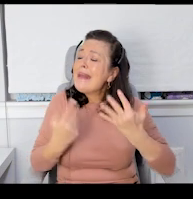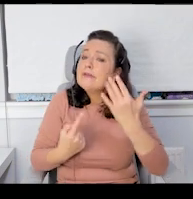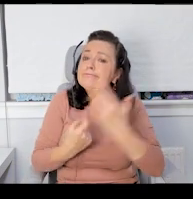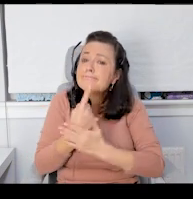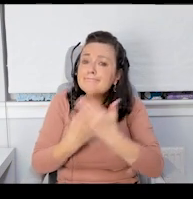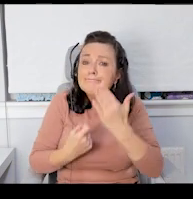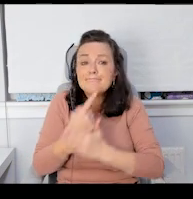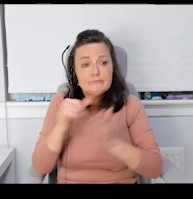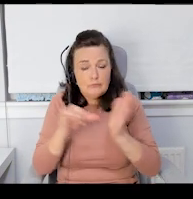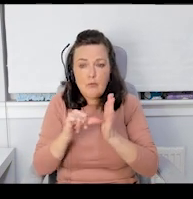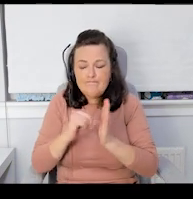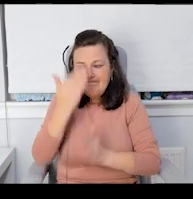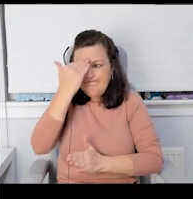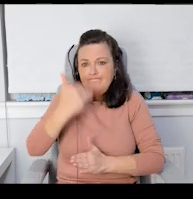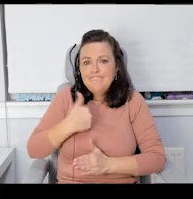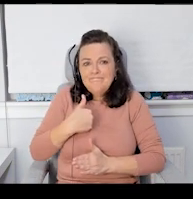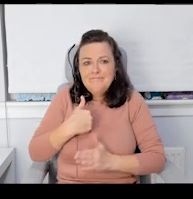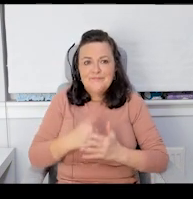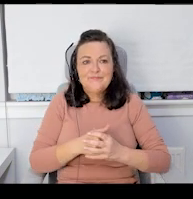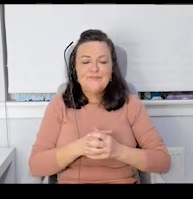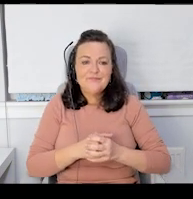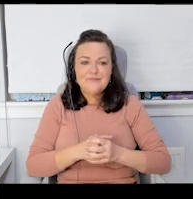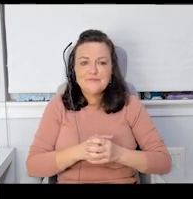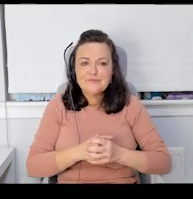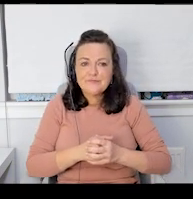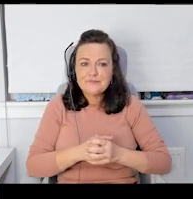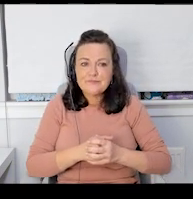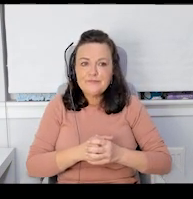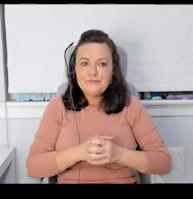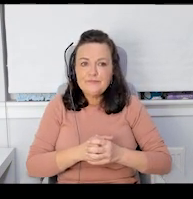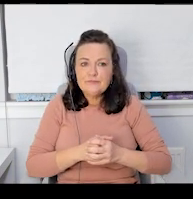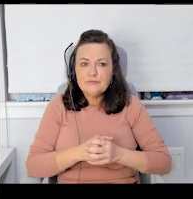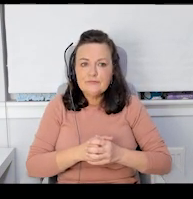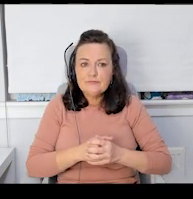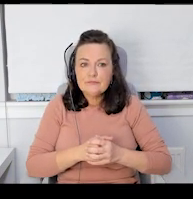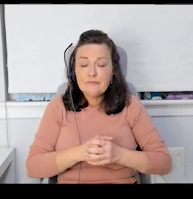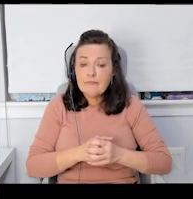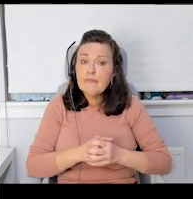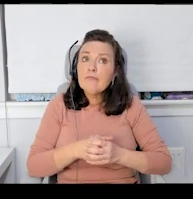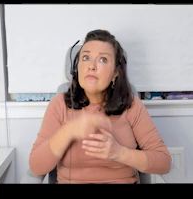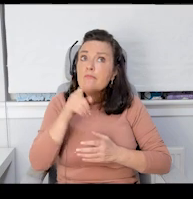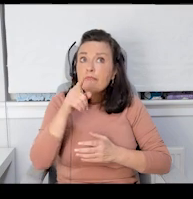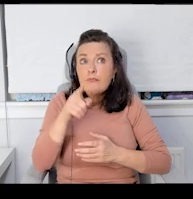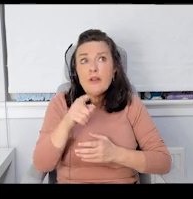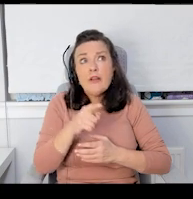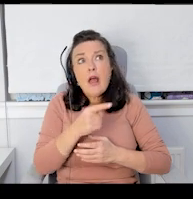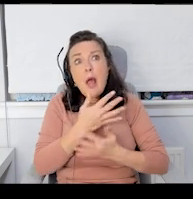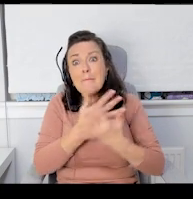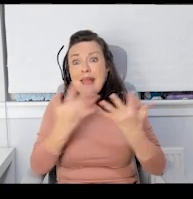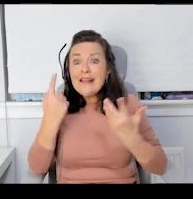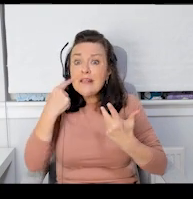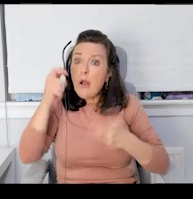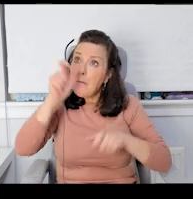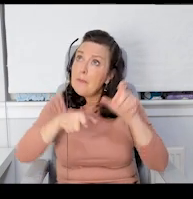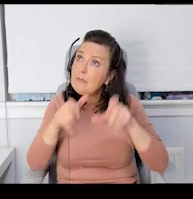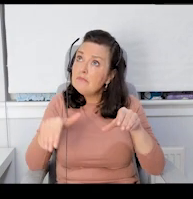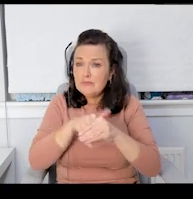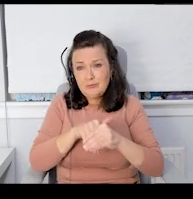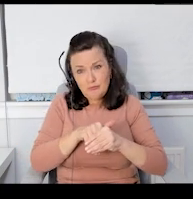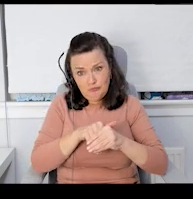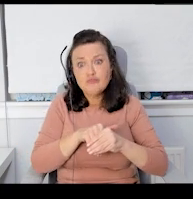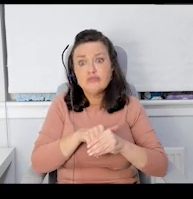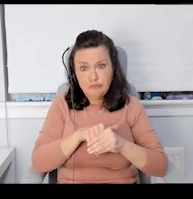problems. So we've got, I can see the chat, it's asking about how many young people. We've got full classes. We've got